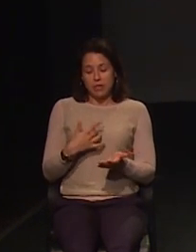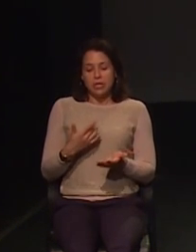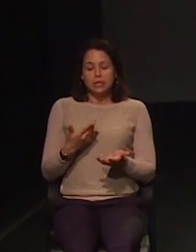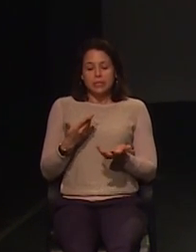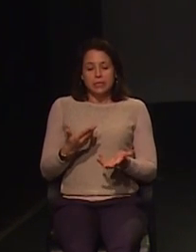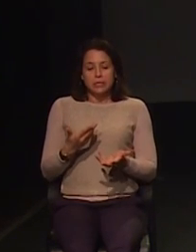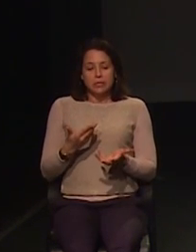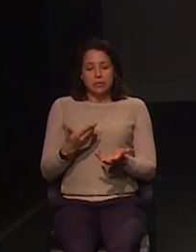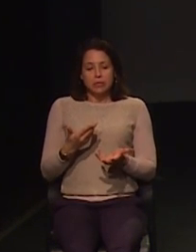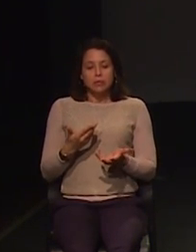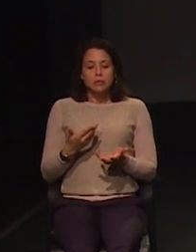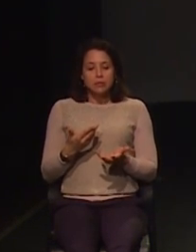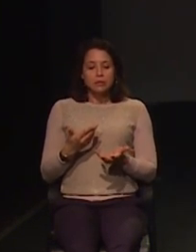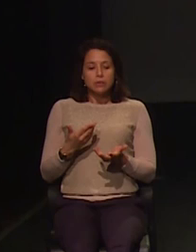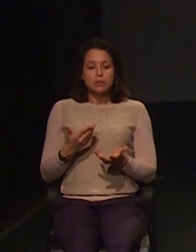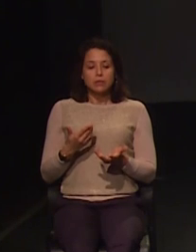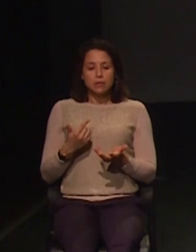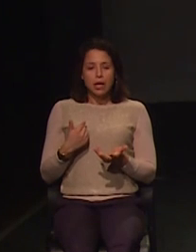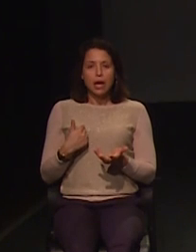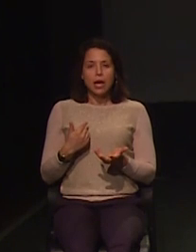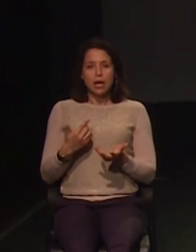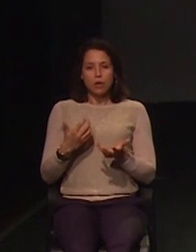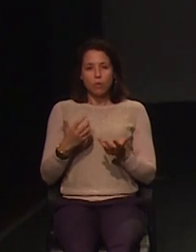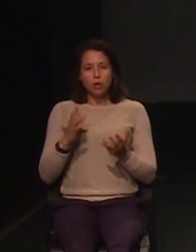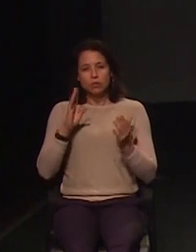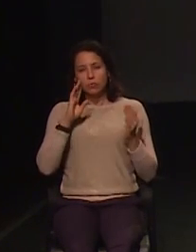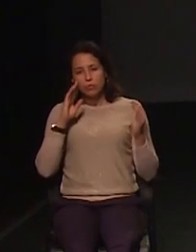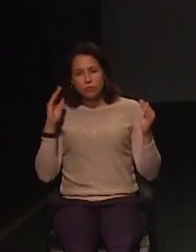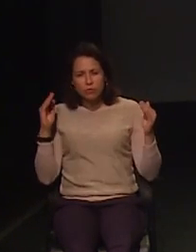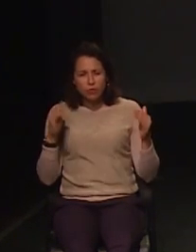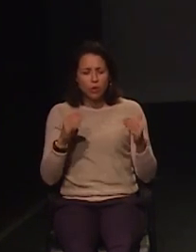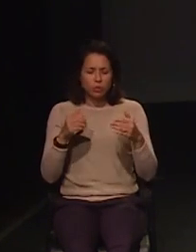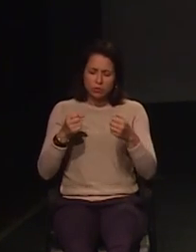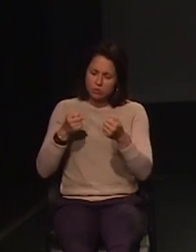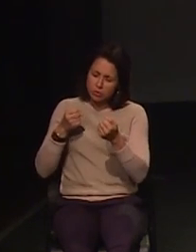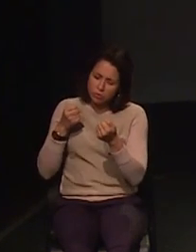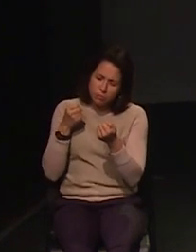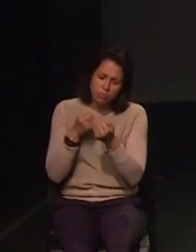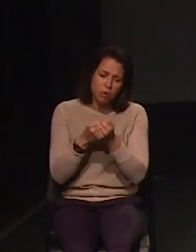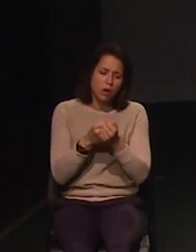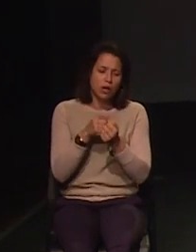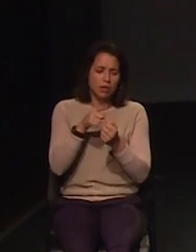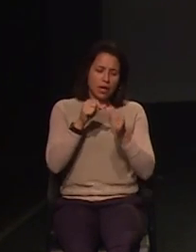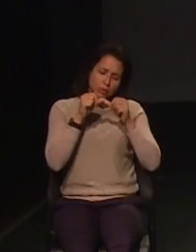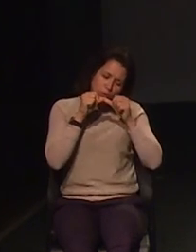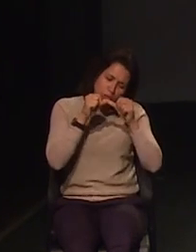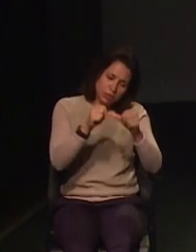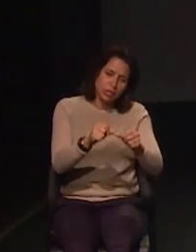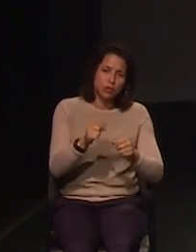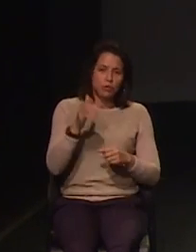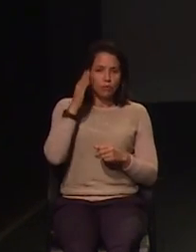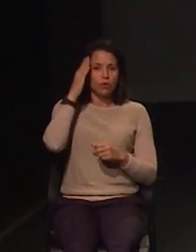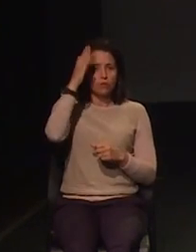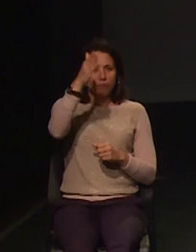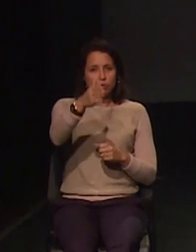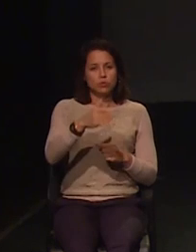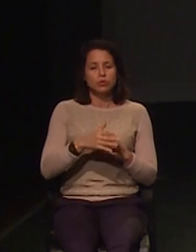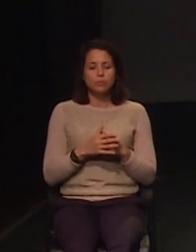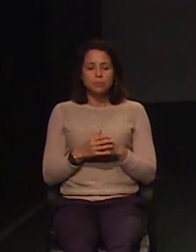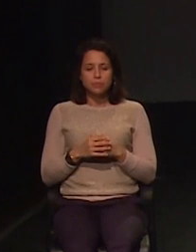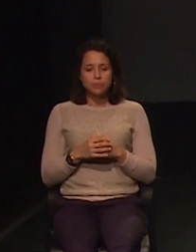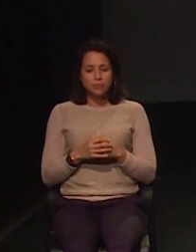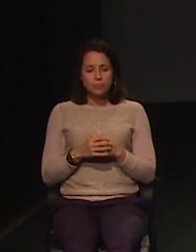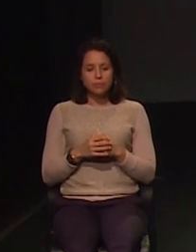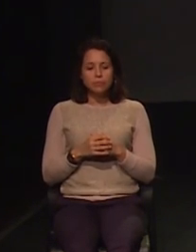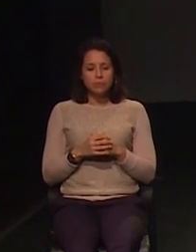to put as much oxygen around as possible for the future. And then very quickly, I'll say